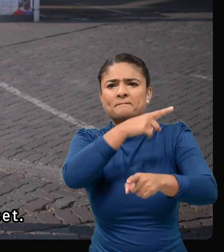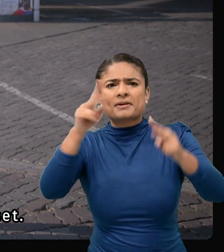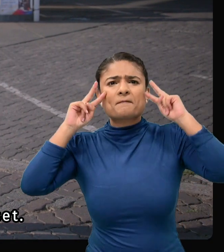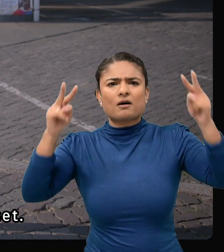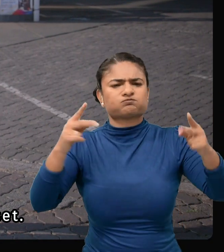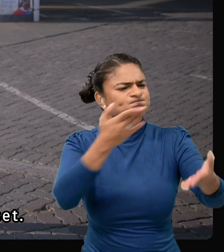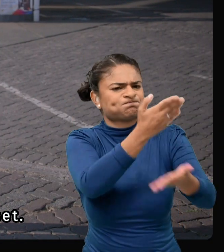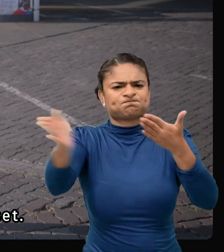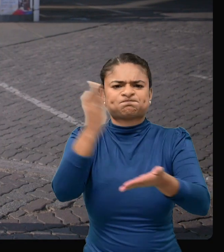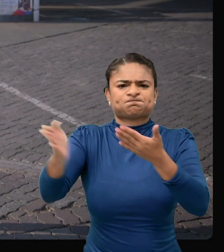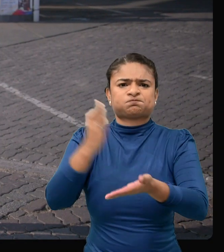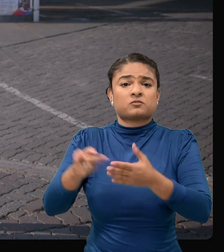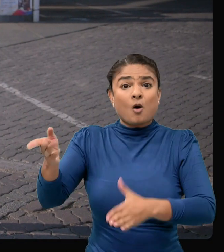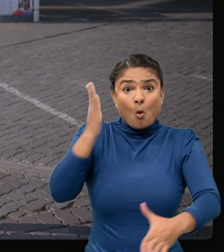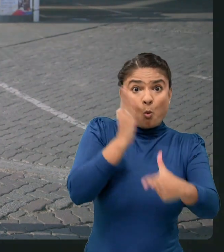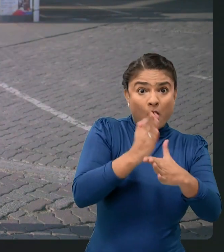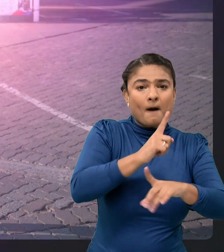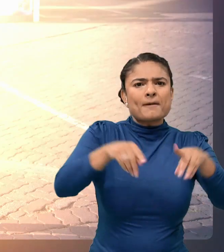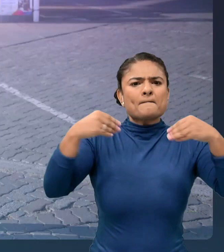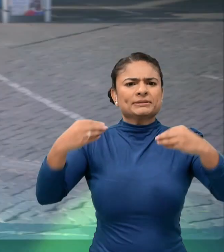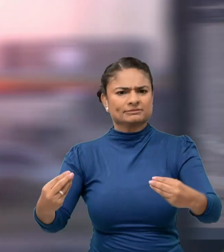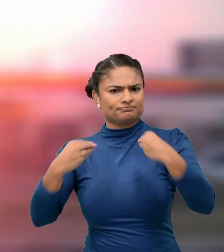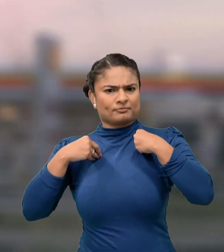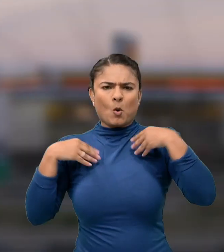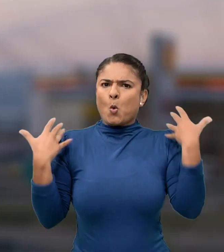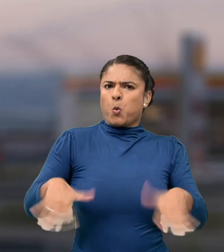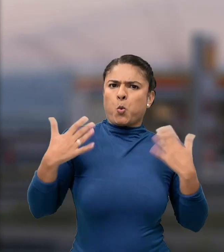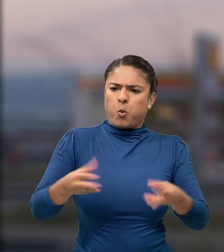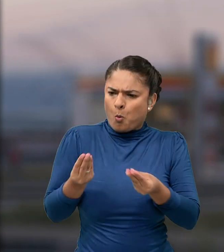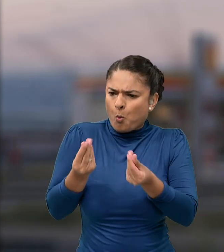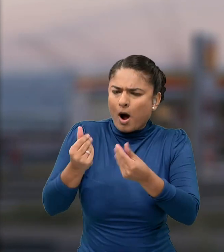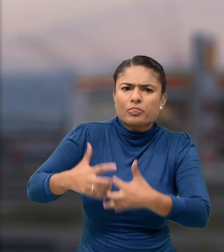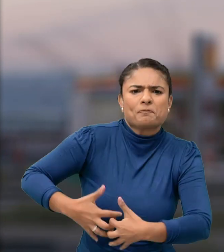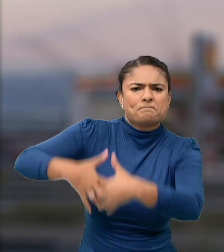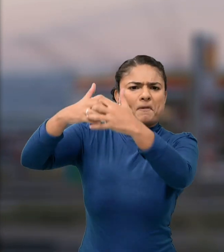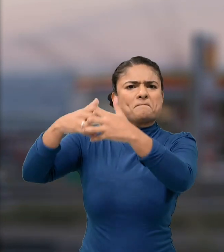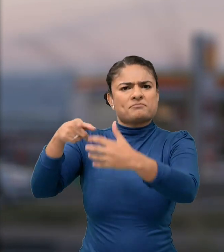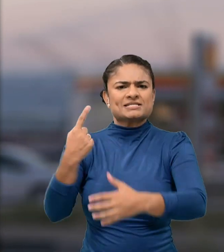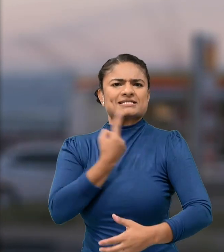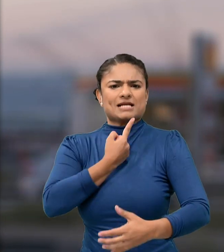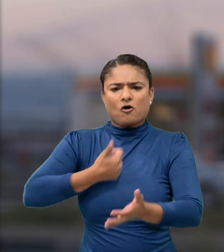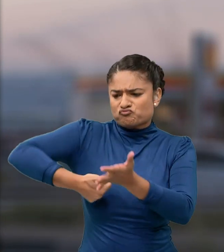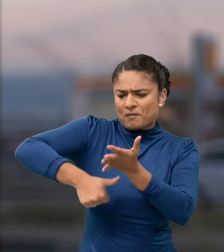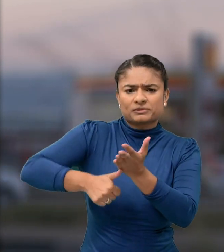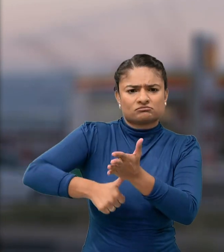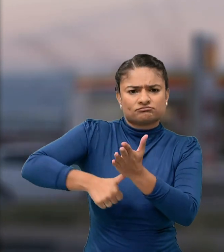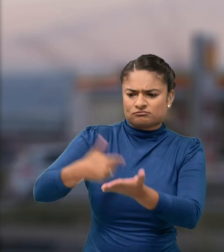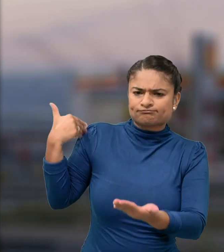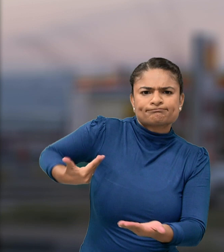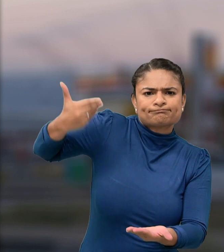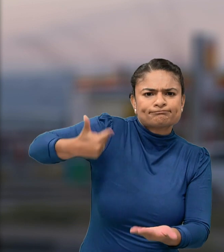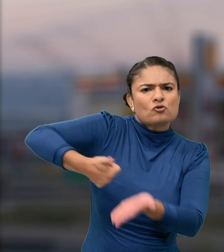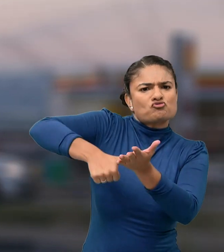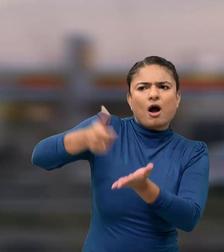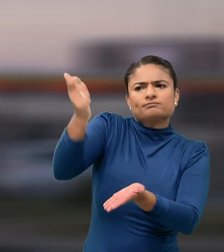the example he set, being an employer rather than an employee, being a wealth creator rather than a grant